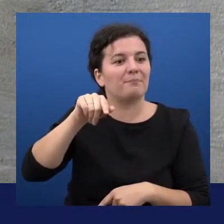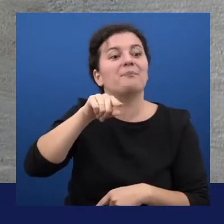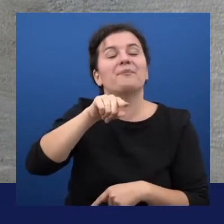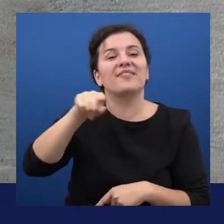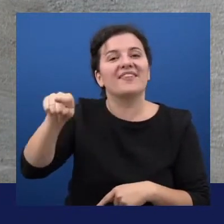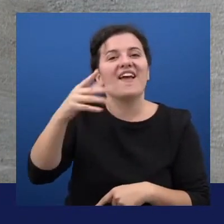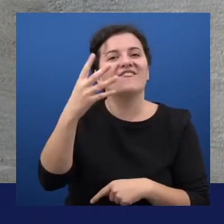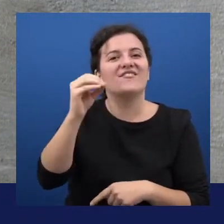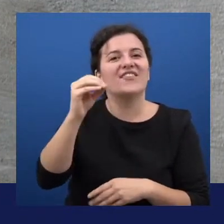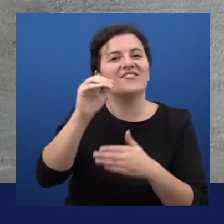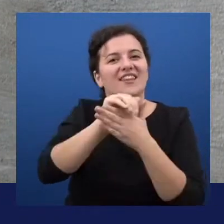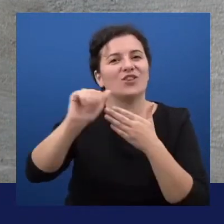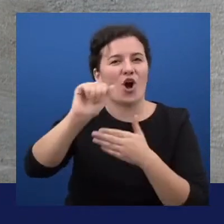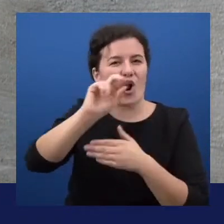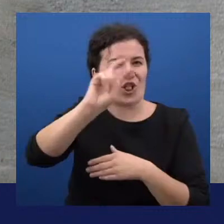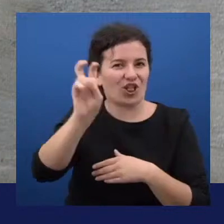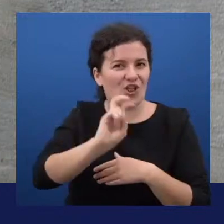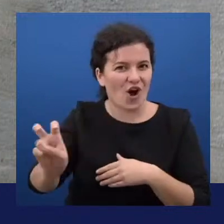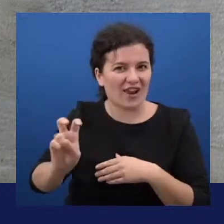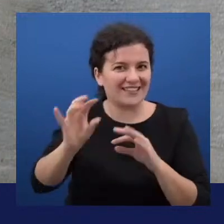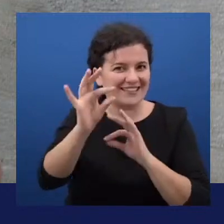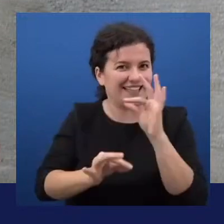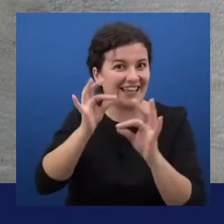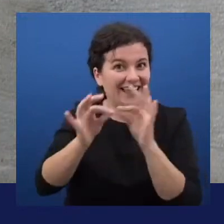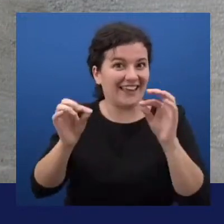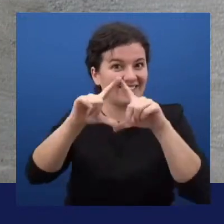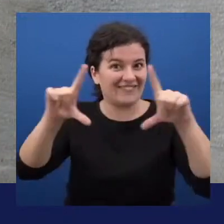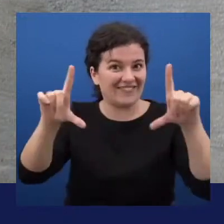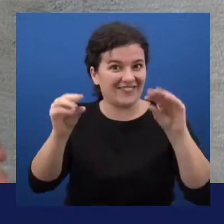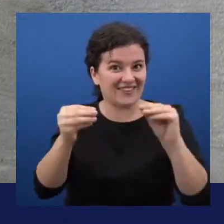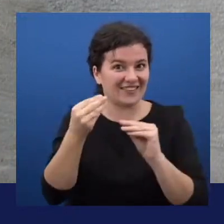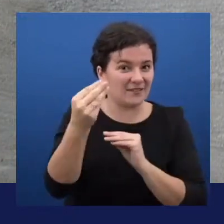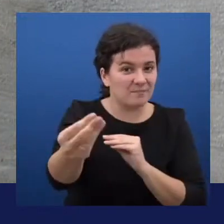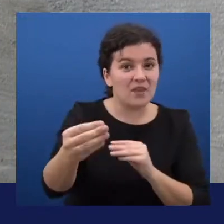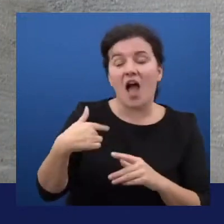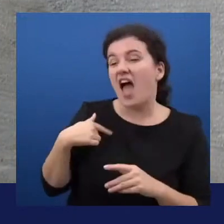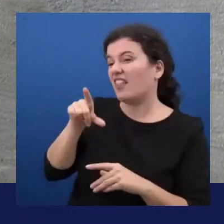showing us all the stuff and how you got started.